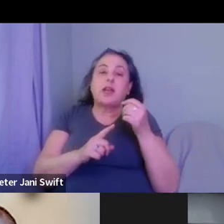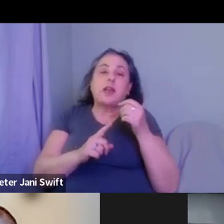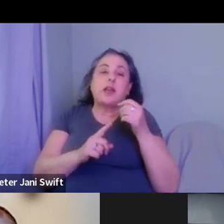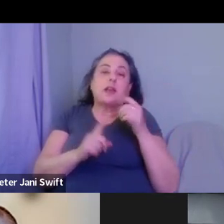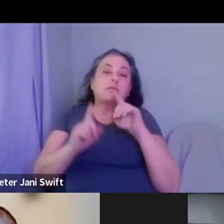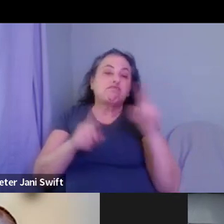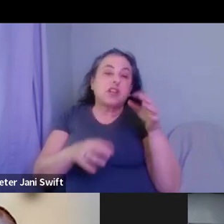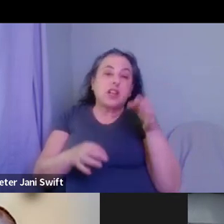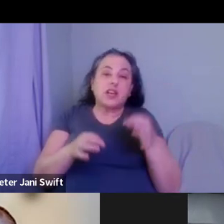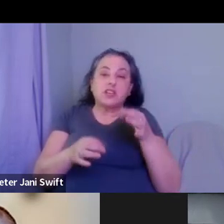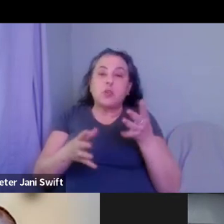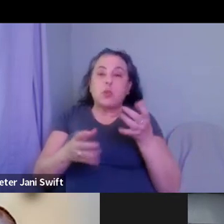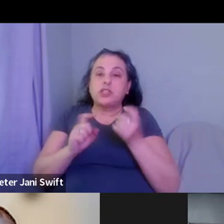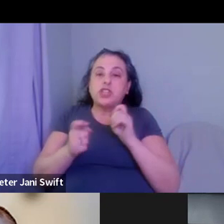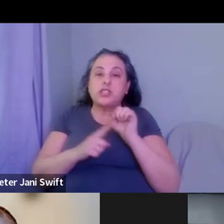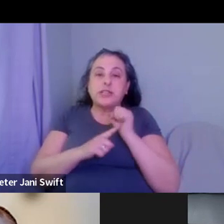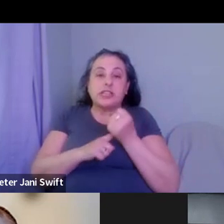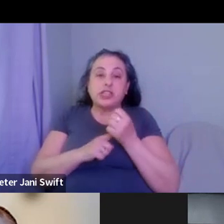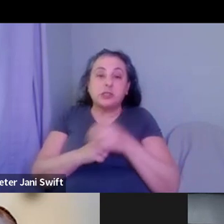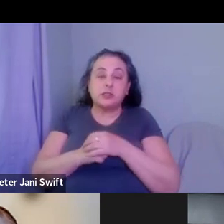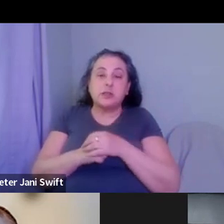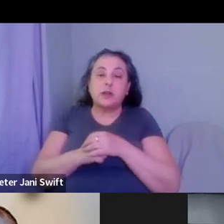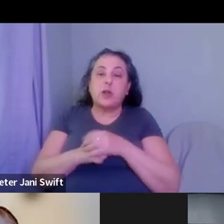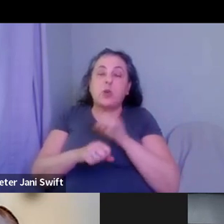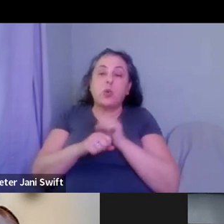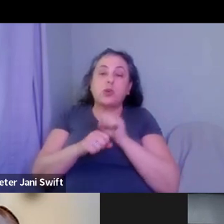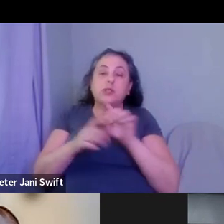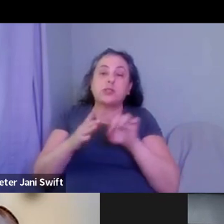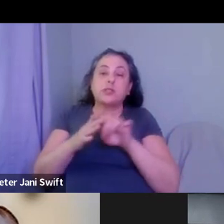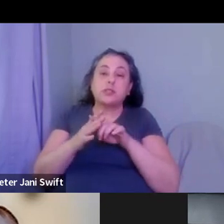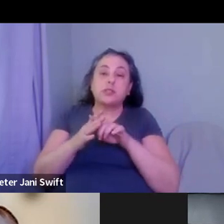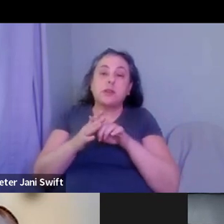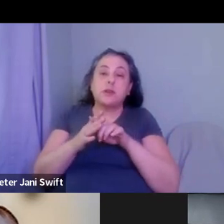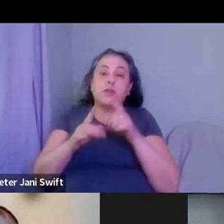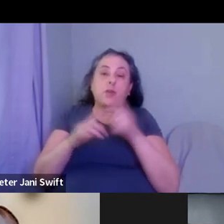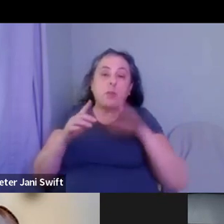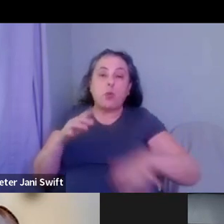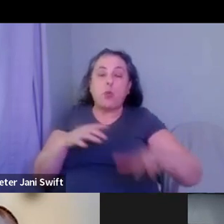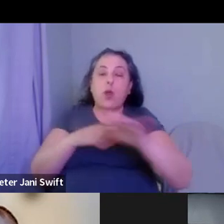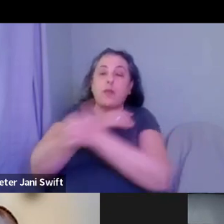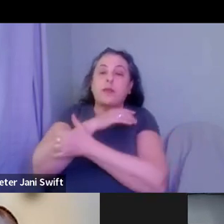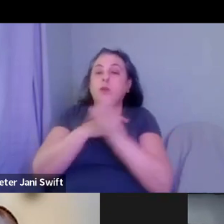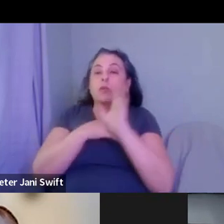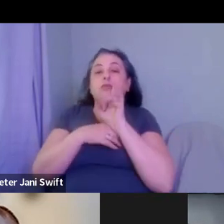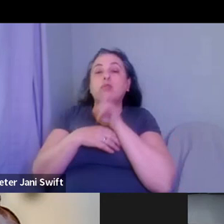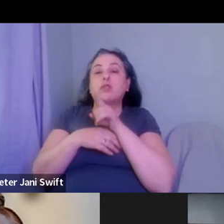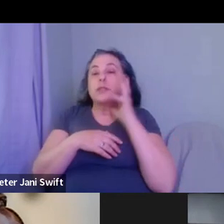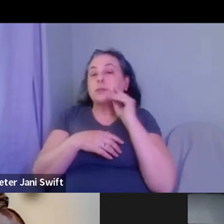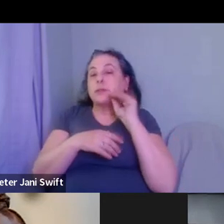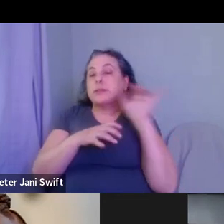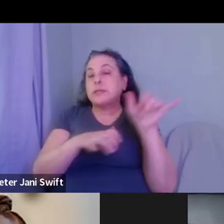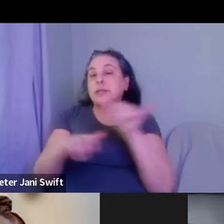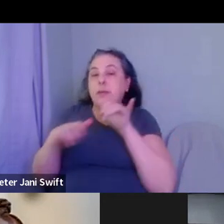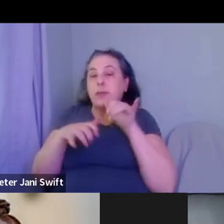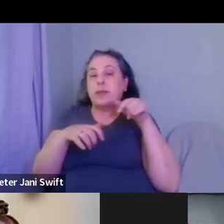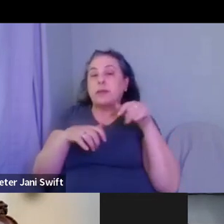the conditions. And so workers from around the country were experiencing the same things that they were